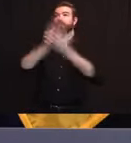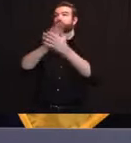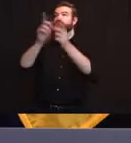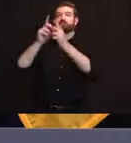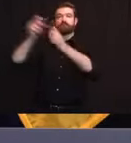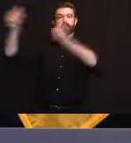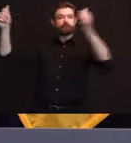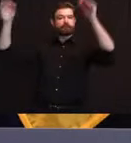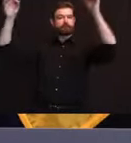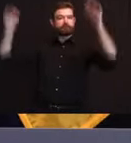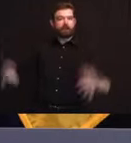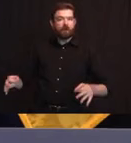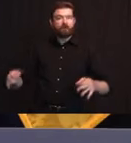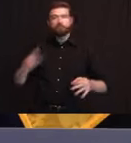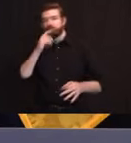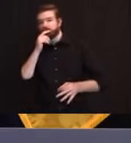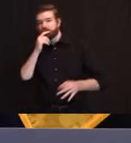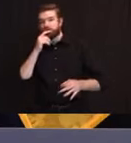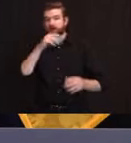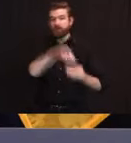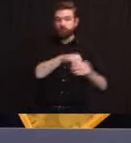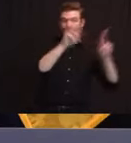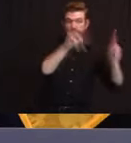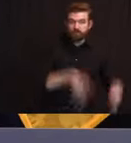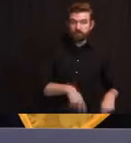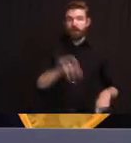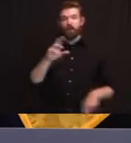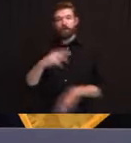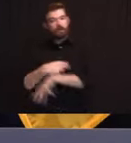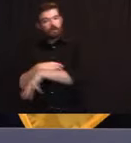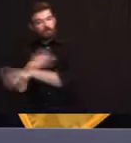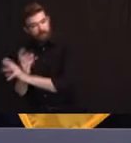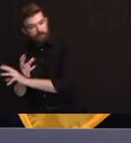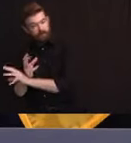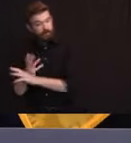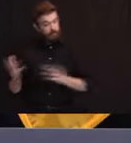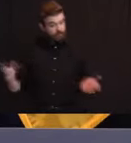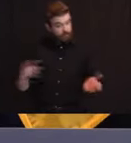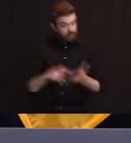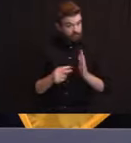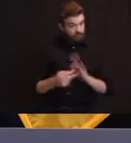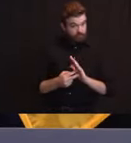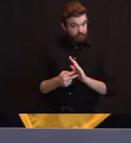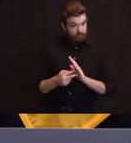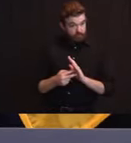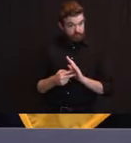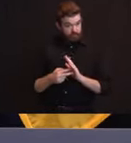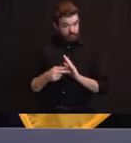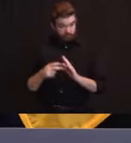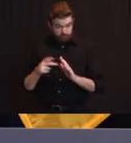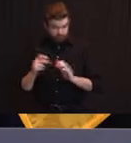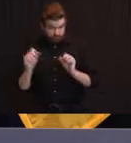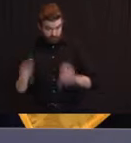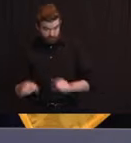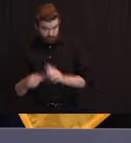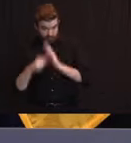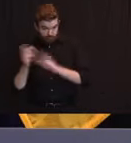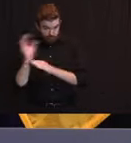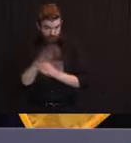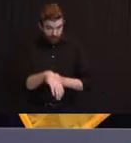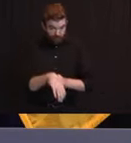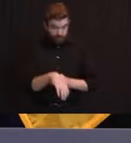or distance learning, will you require and enforce districts to do it for children who have disabilities? And if not, what